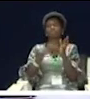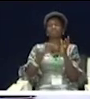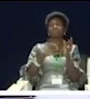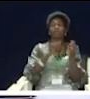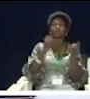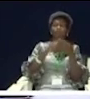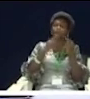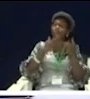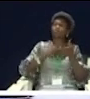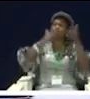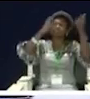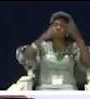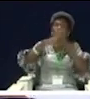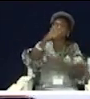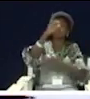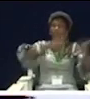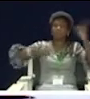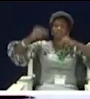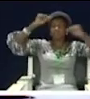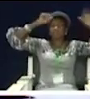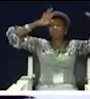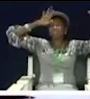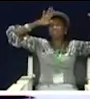you to cry to God and say, Father,